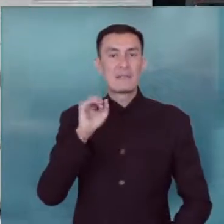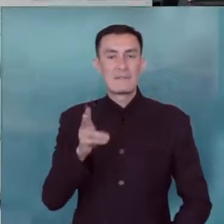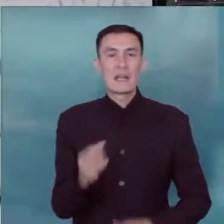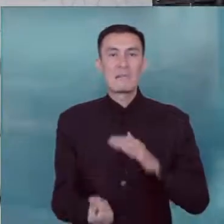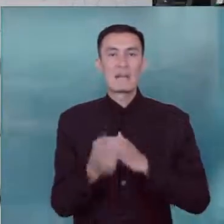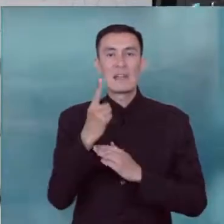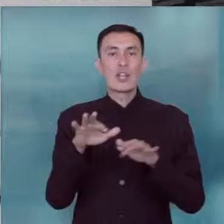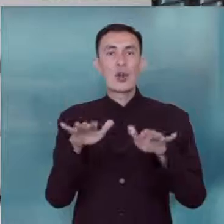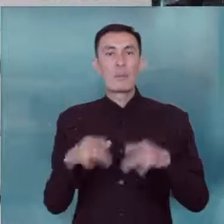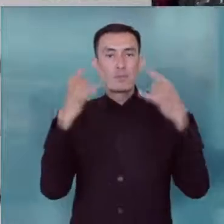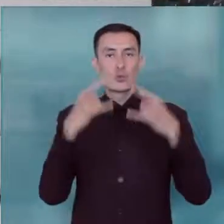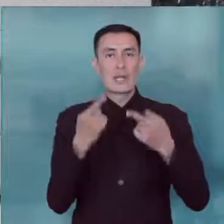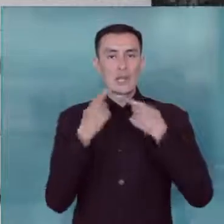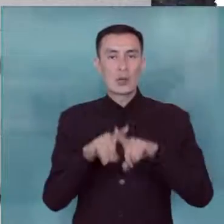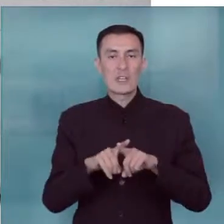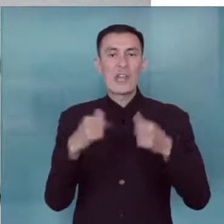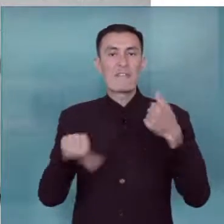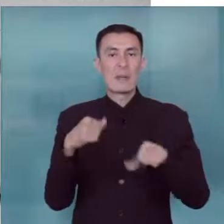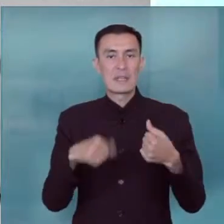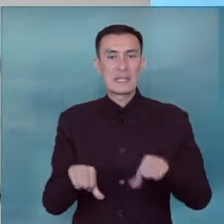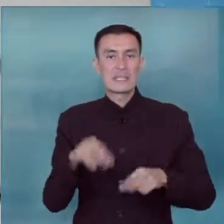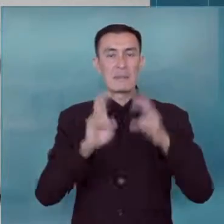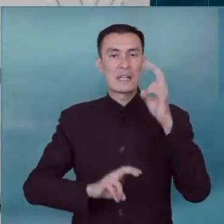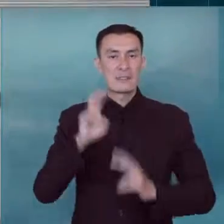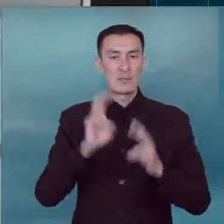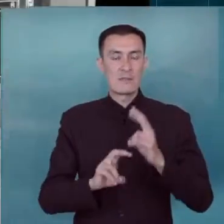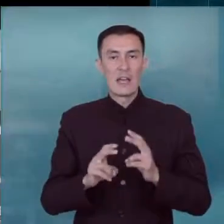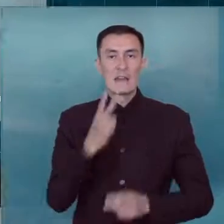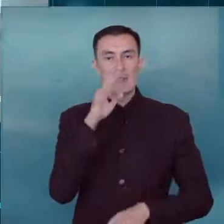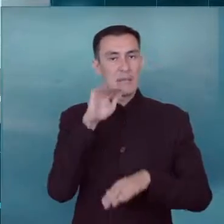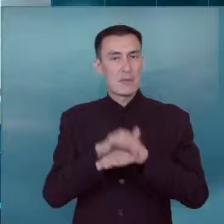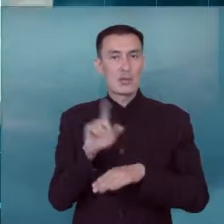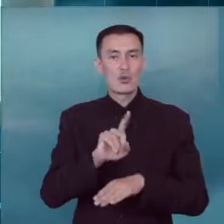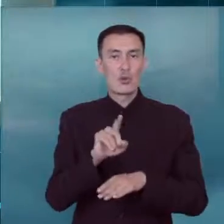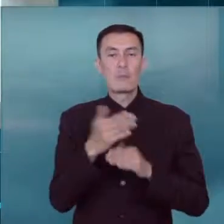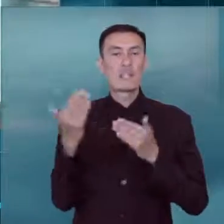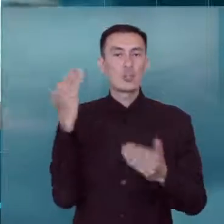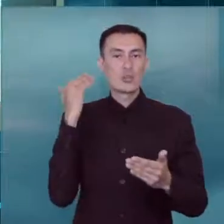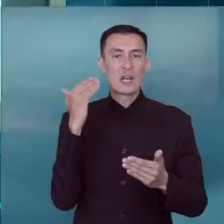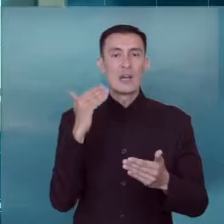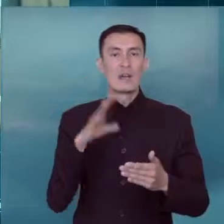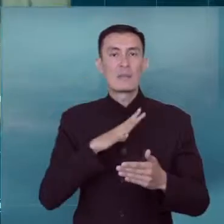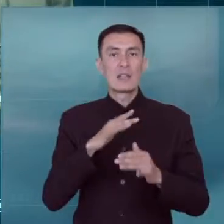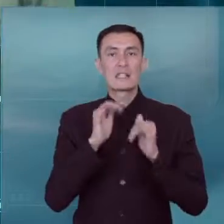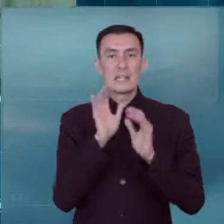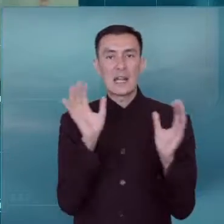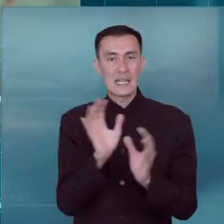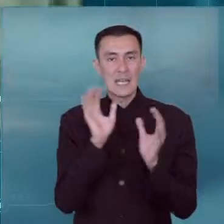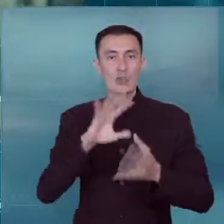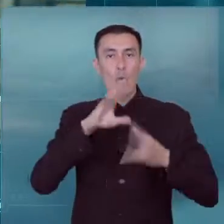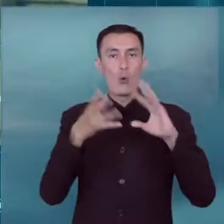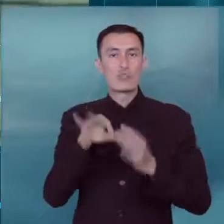computer technology and automation of production. It is easy to see that there is a general principle of innovation